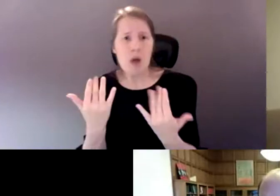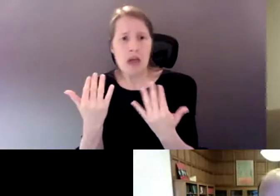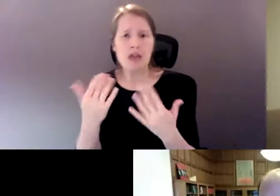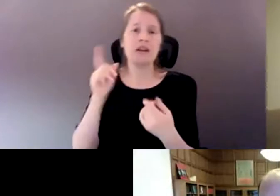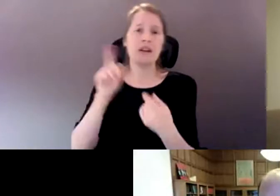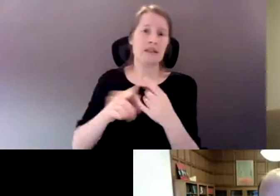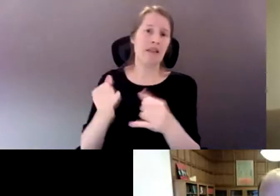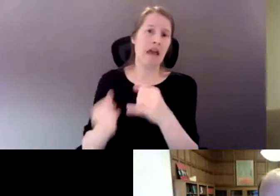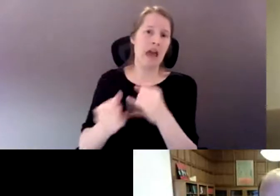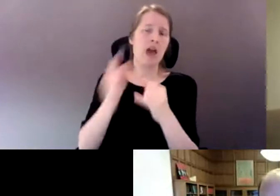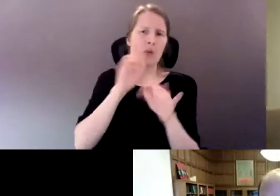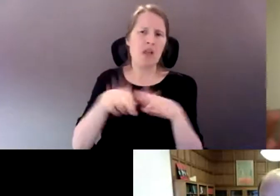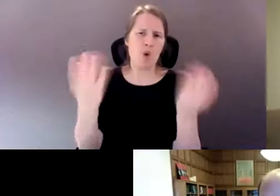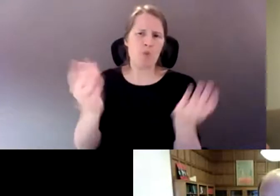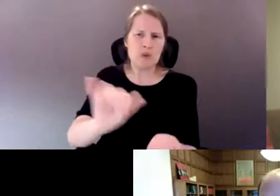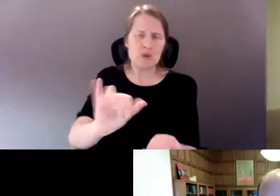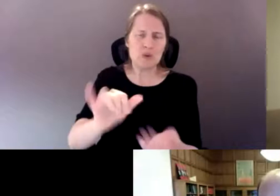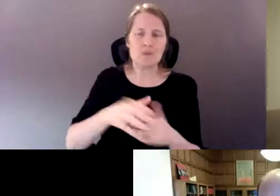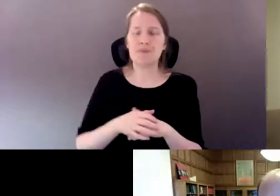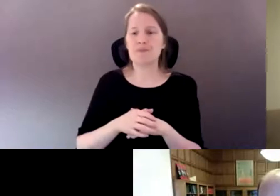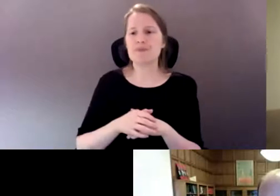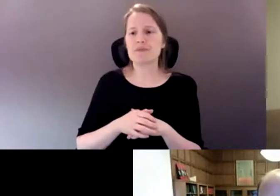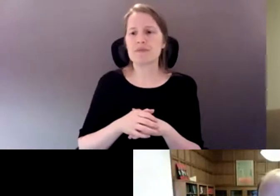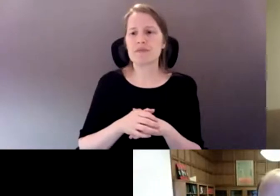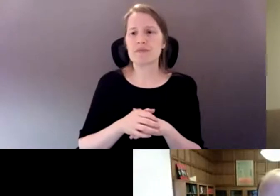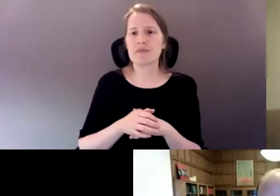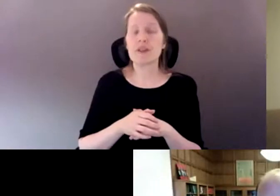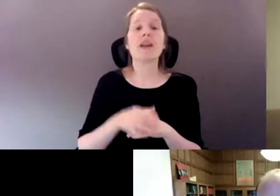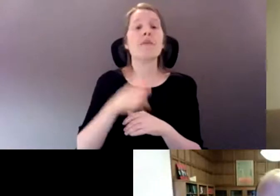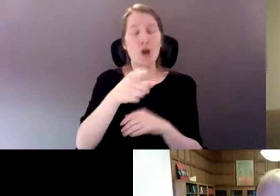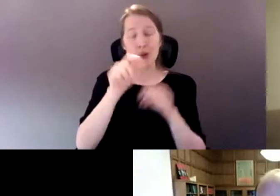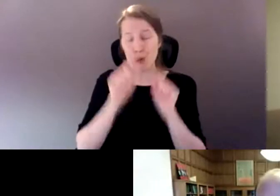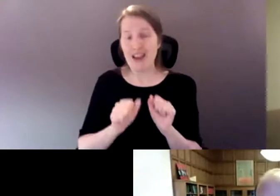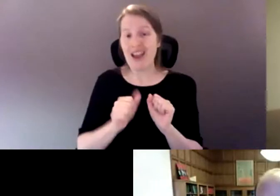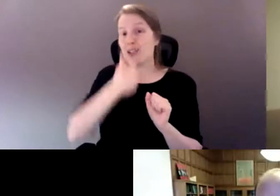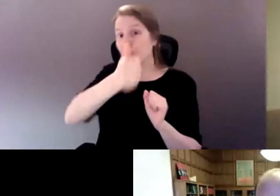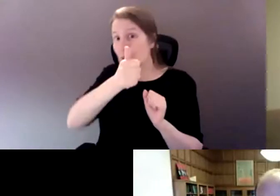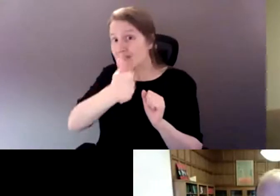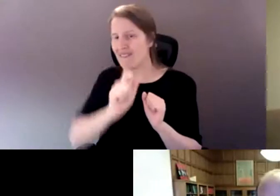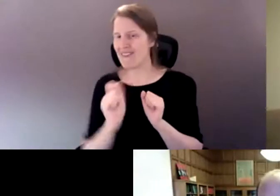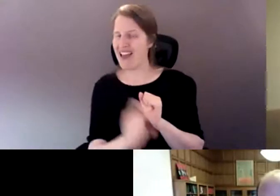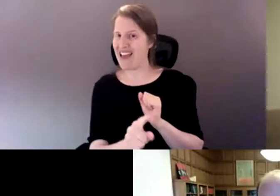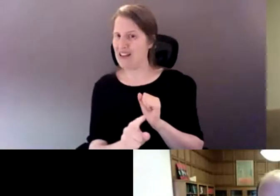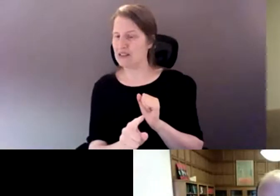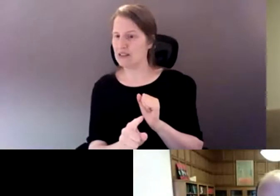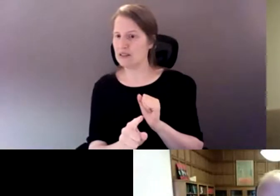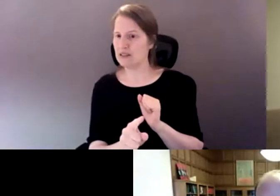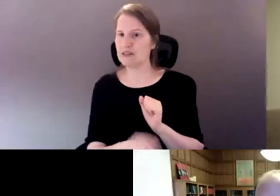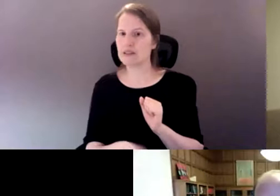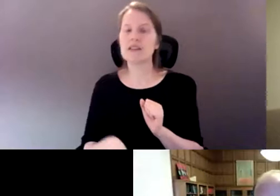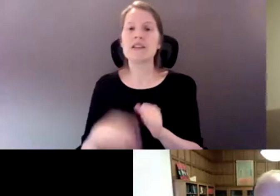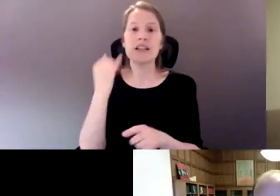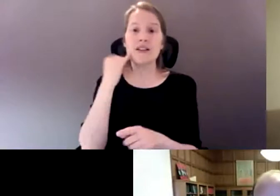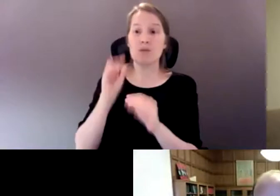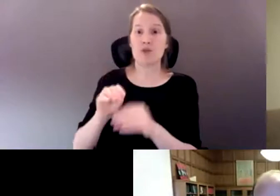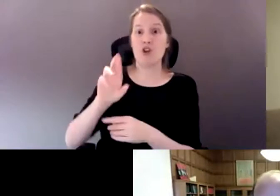at the end. But also you'll have an opportunity to ask questions directly if you like, simply by putting RTS in